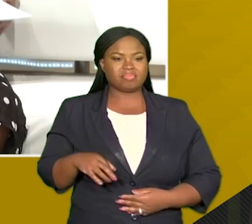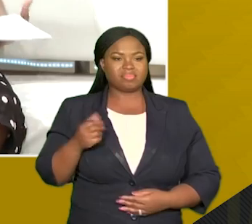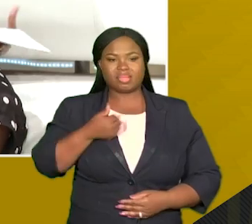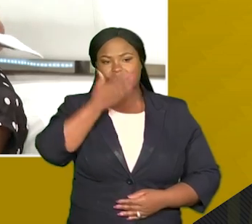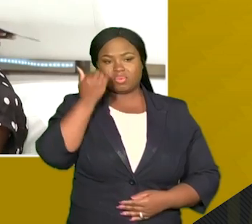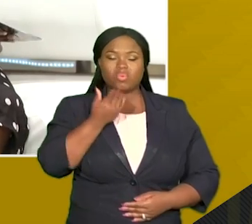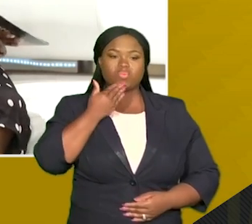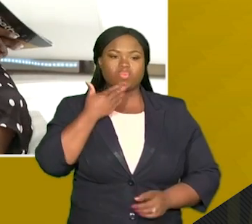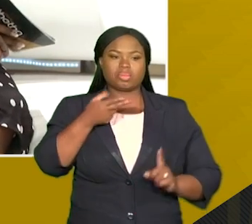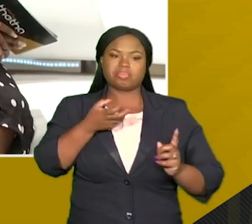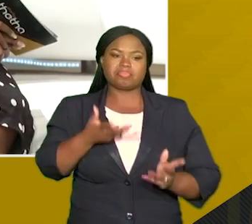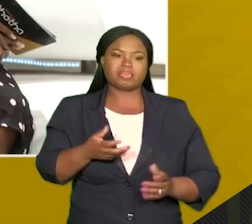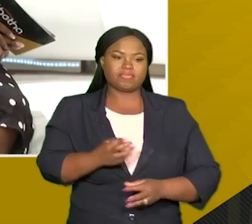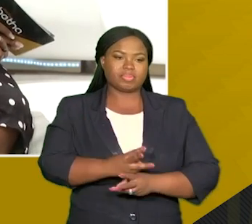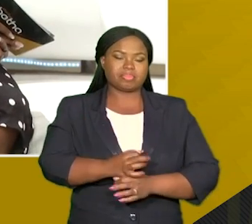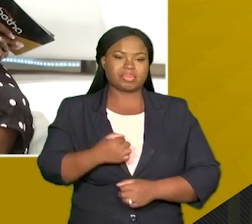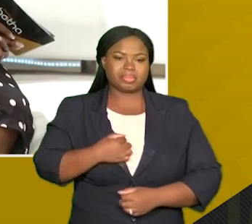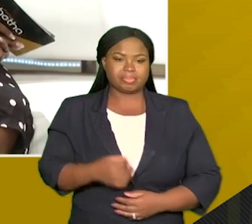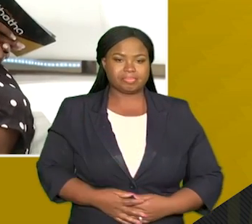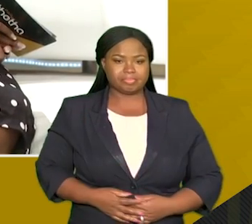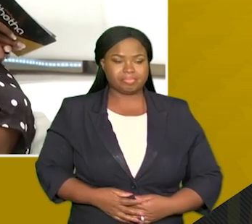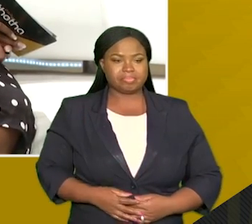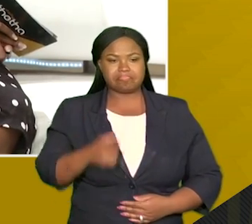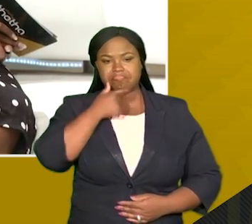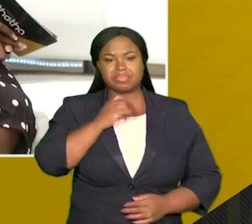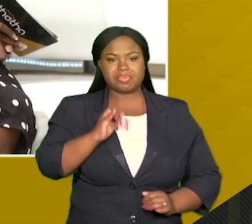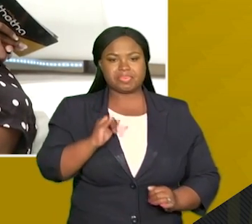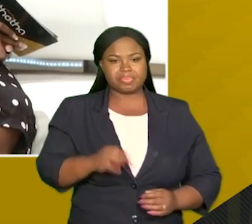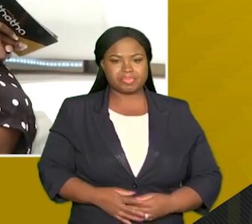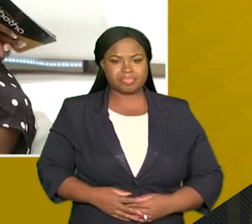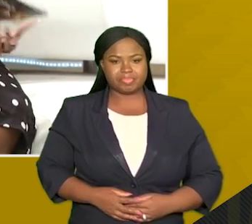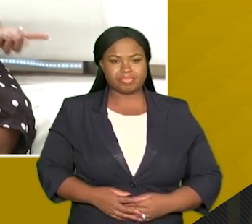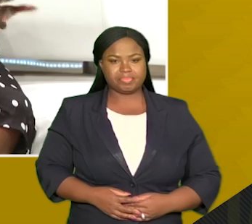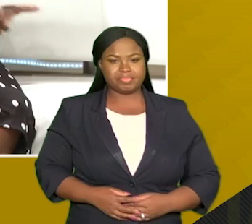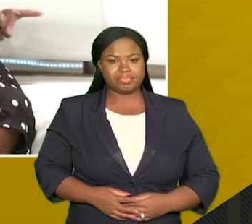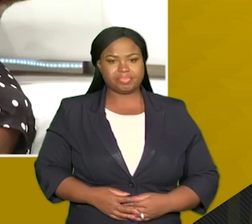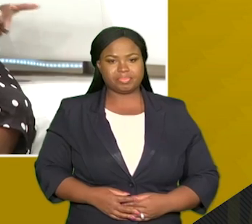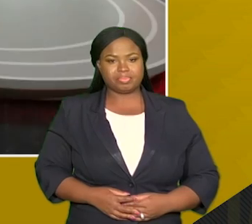which abobani ababulala bazali bami. Very sad situation. Some say breaking, say abuya after this.